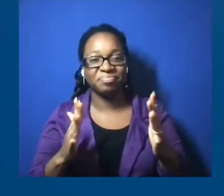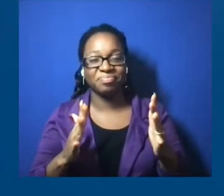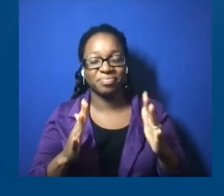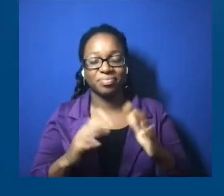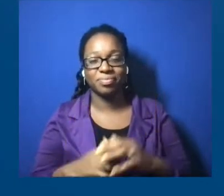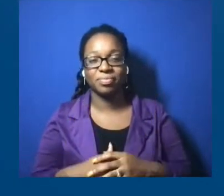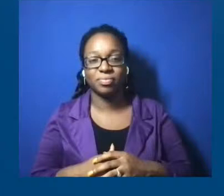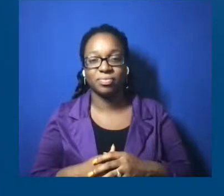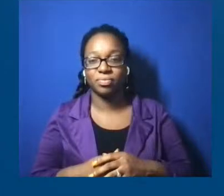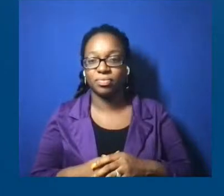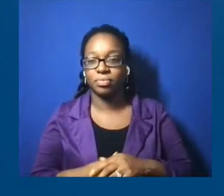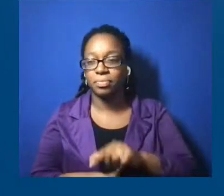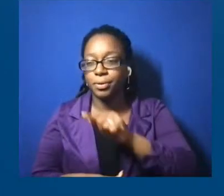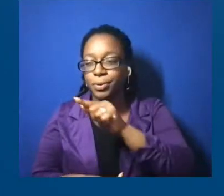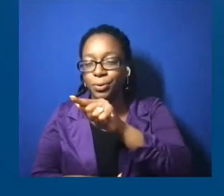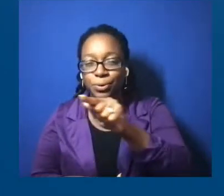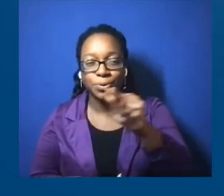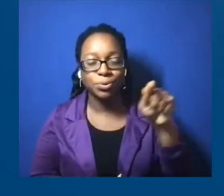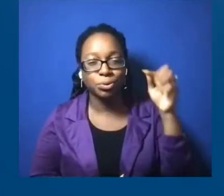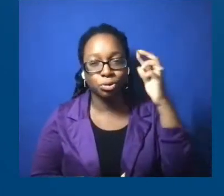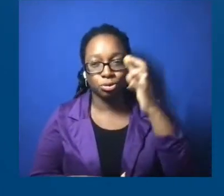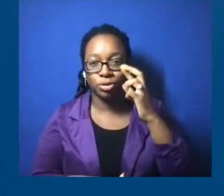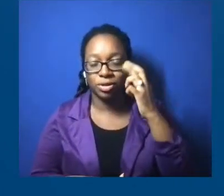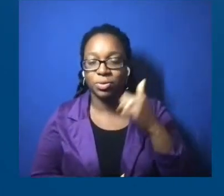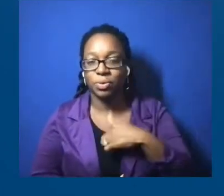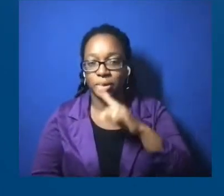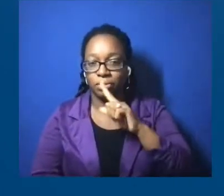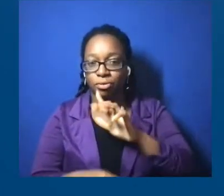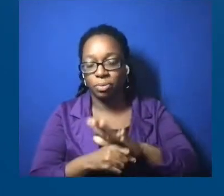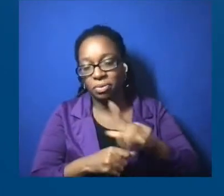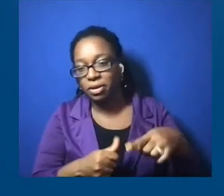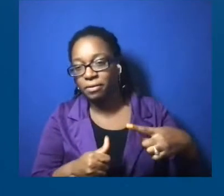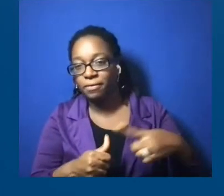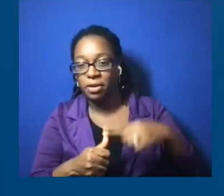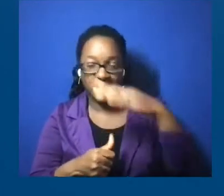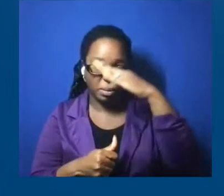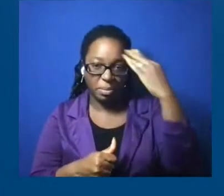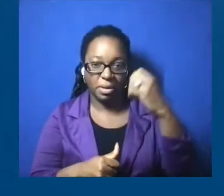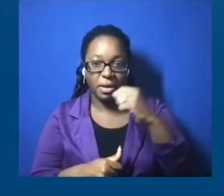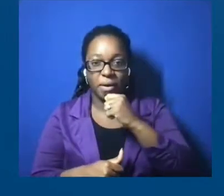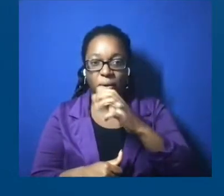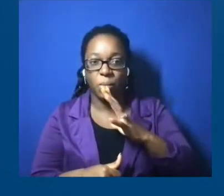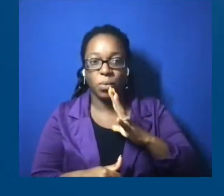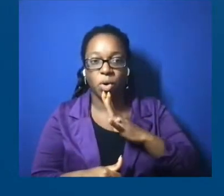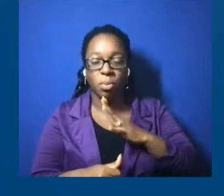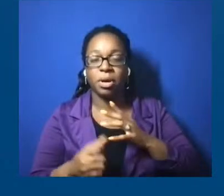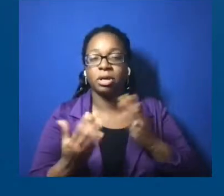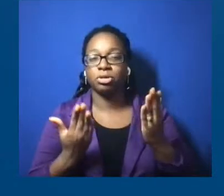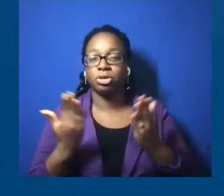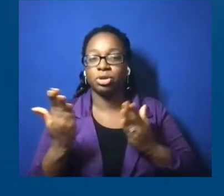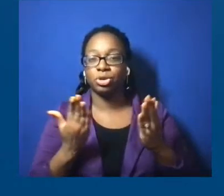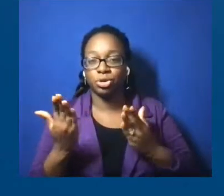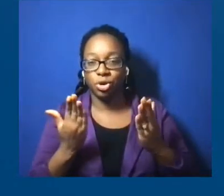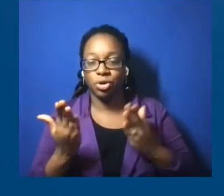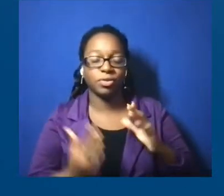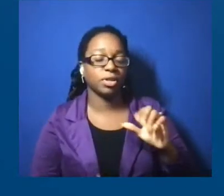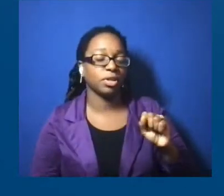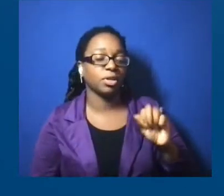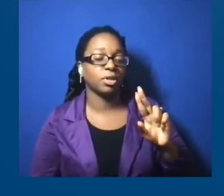Because of you all, we confirm the first black woman to ever serve on the Supreme Court of the United States of America.